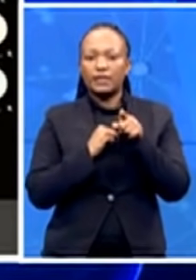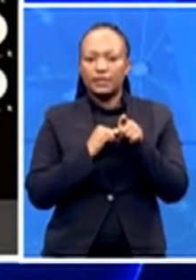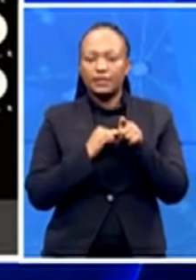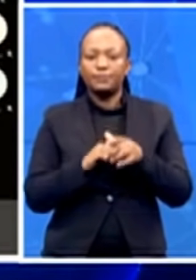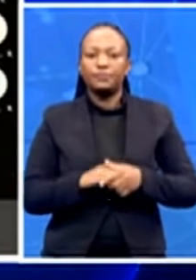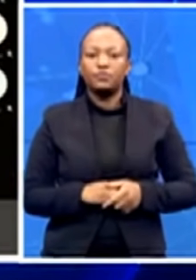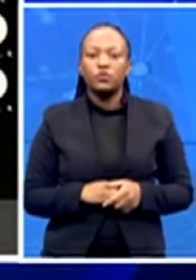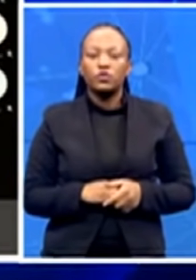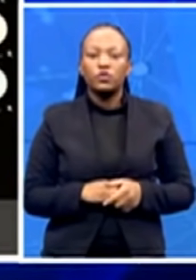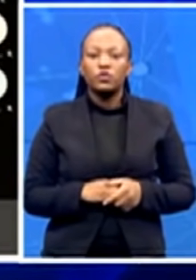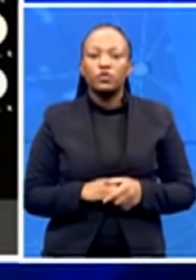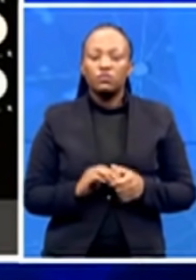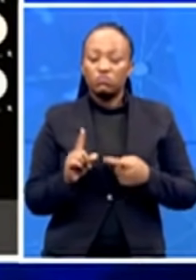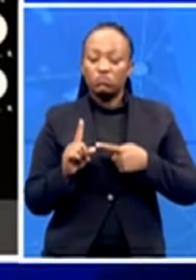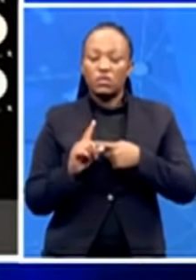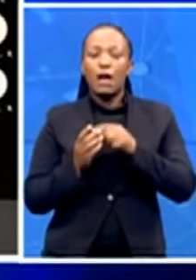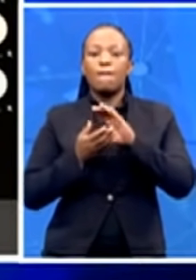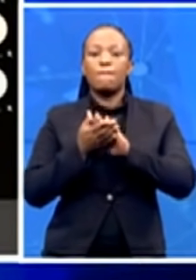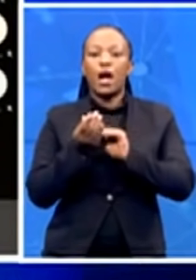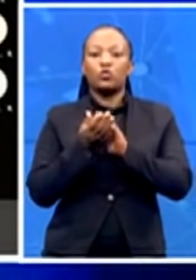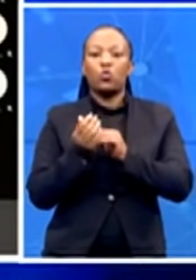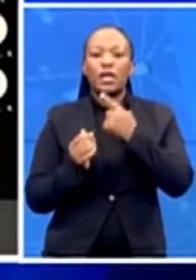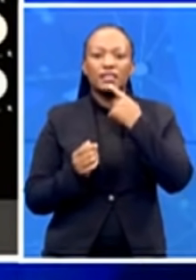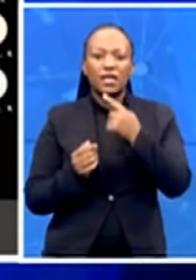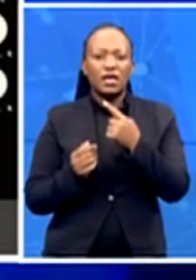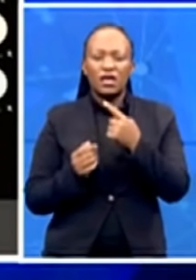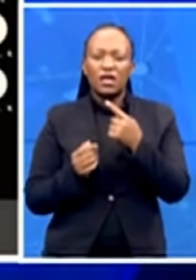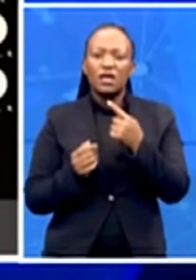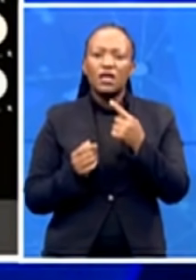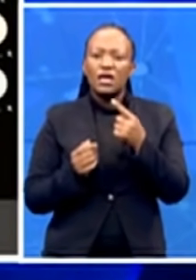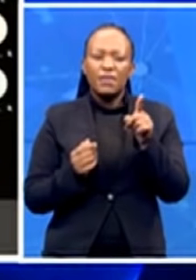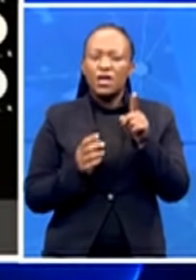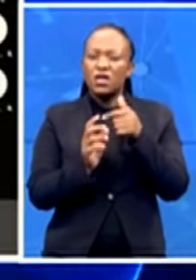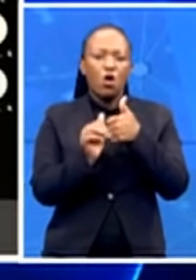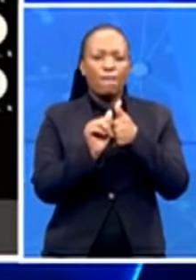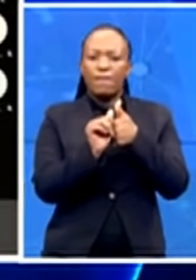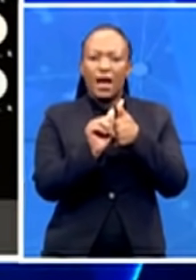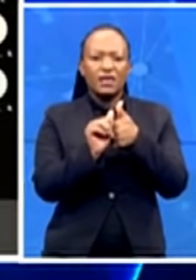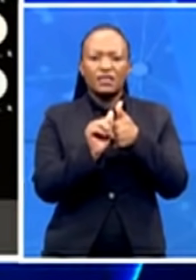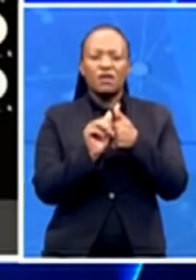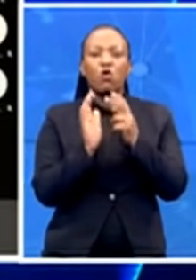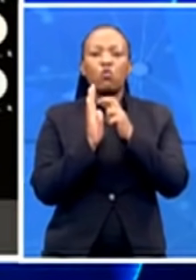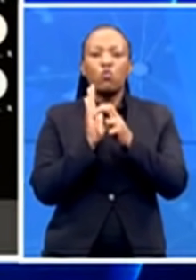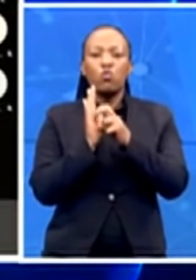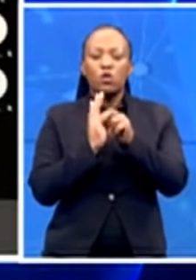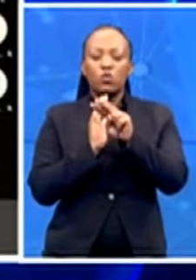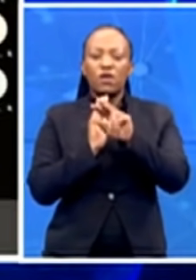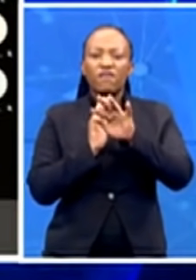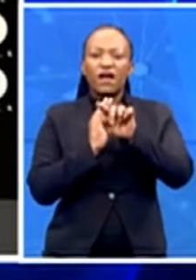suspension is non-compliance with Rule 25.70 and non-compliance with